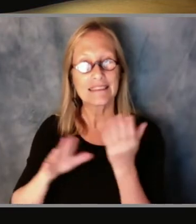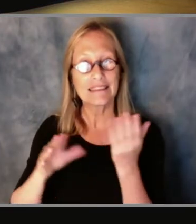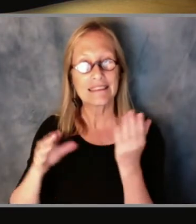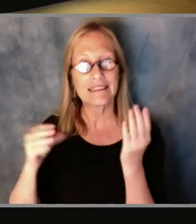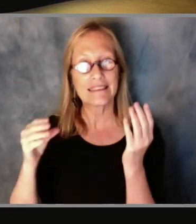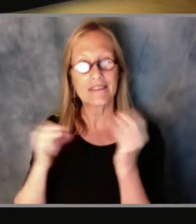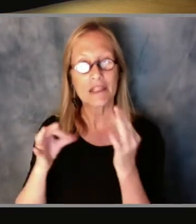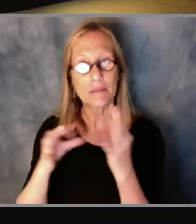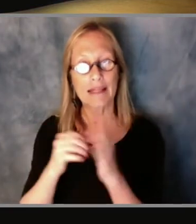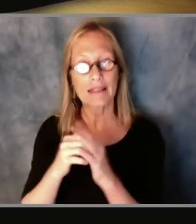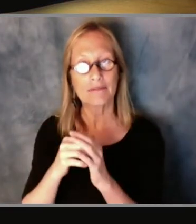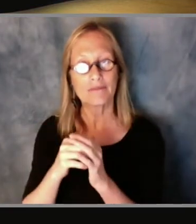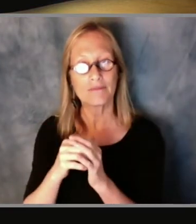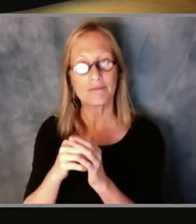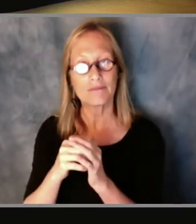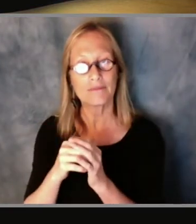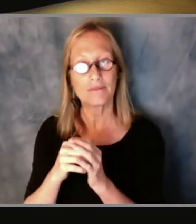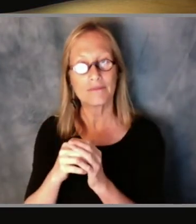unfortunately,